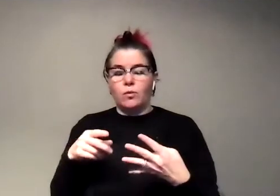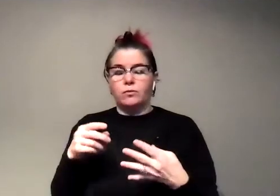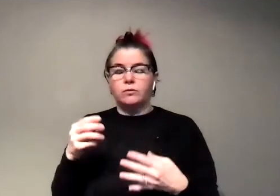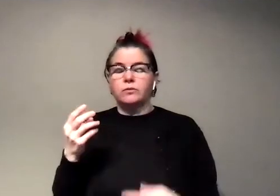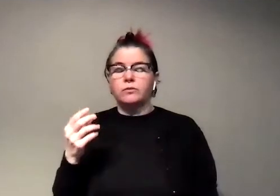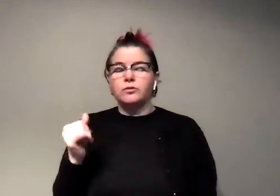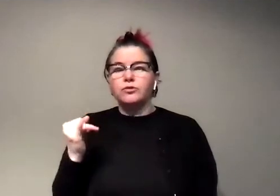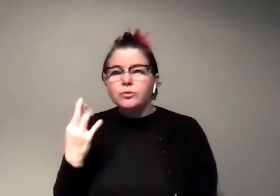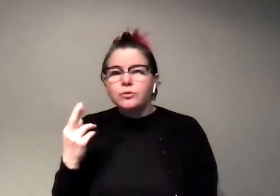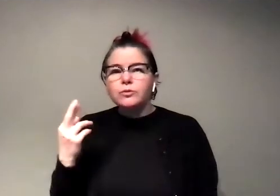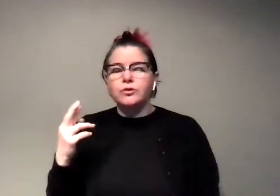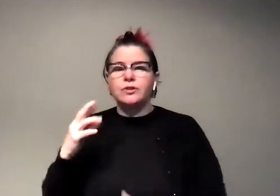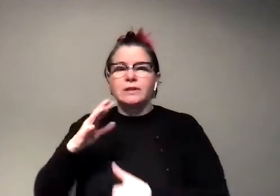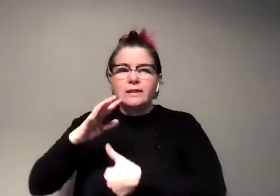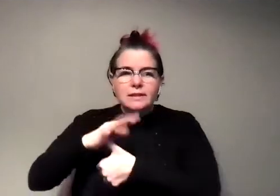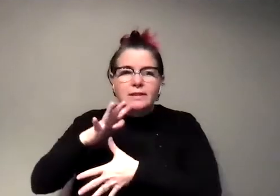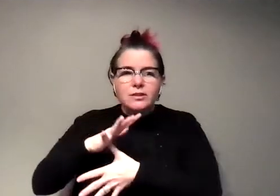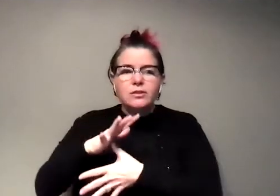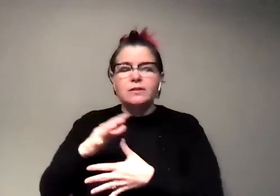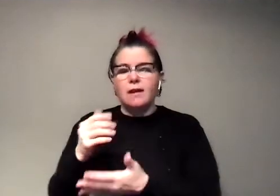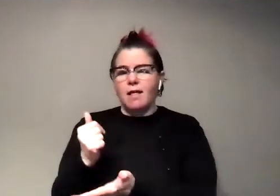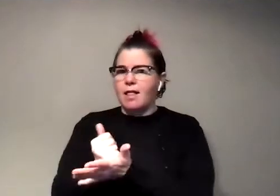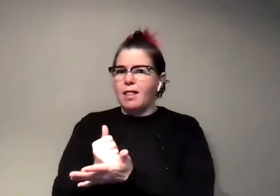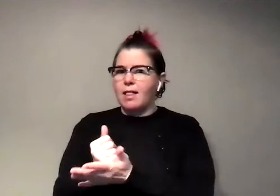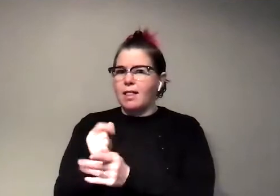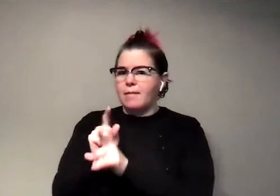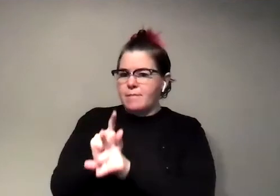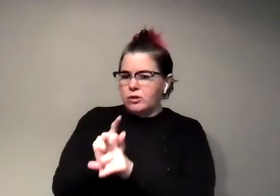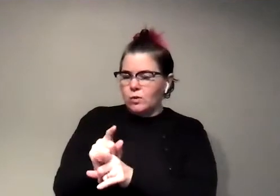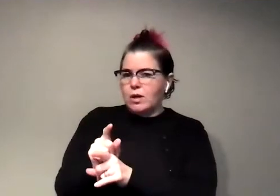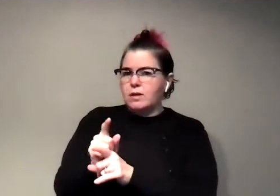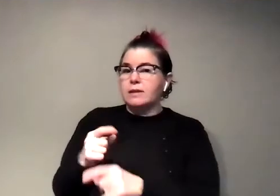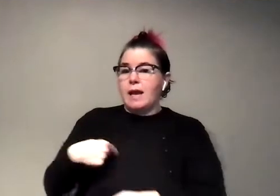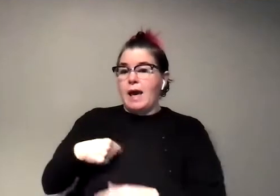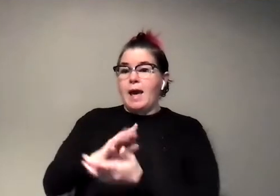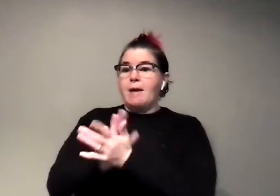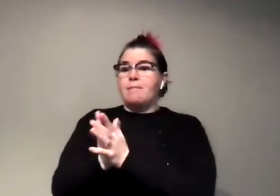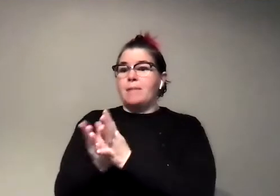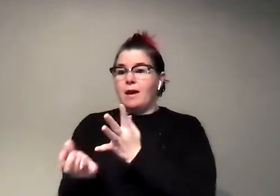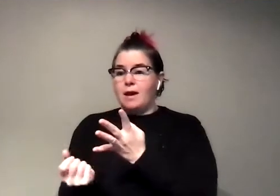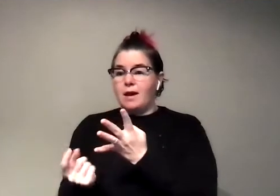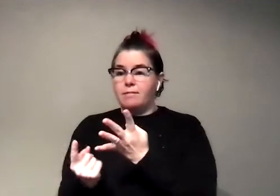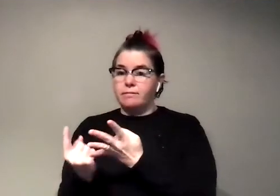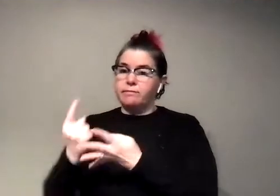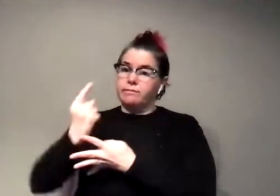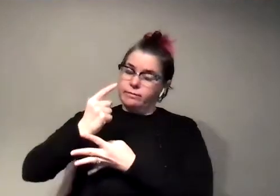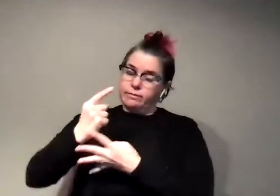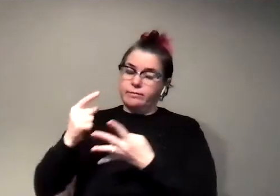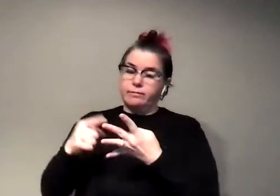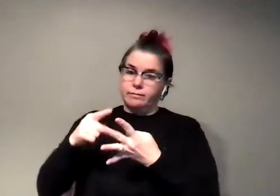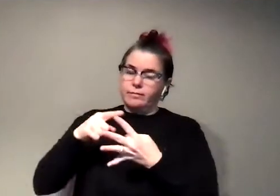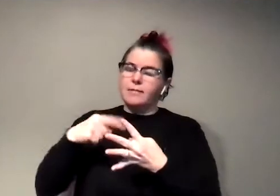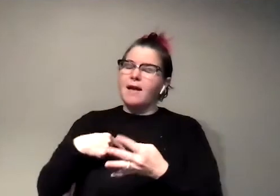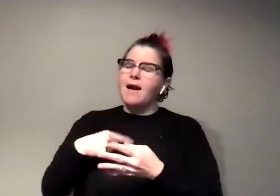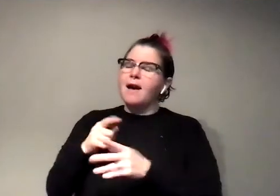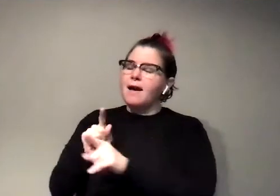seniors absolutely helped to like a mentor us. And then as I became a upper classman, I like